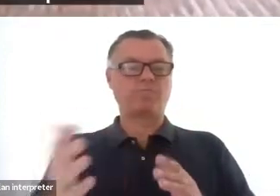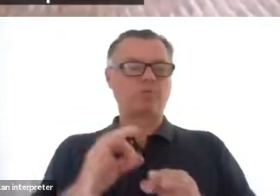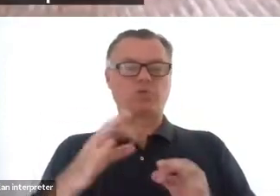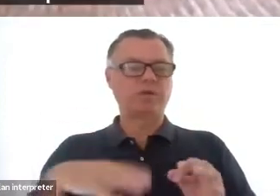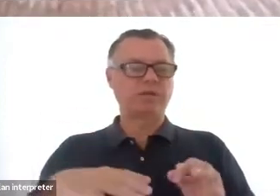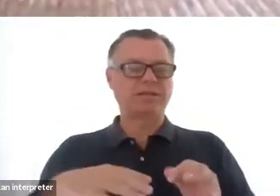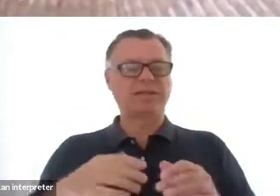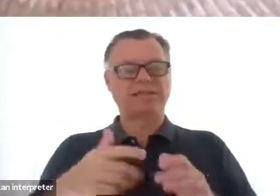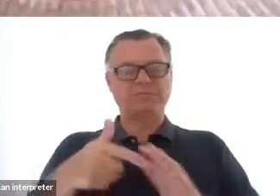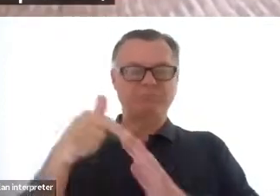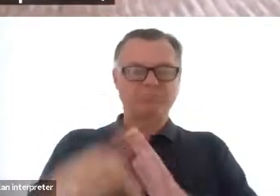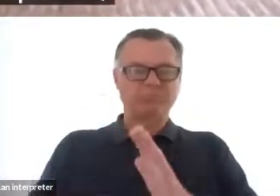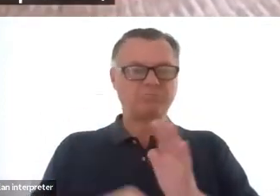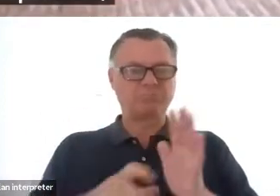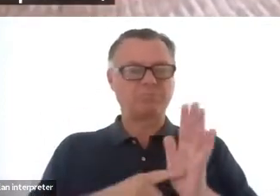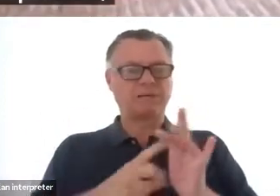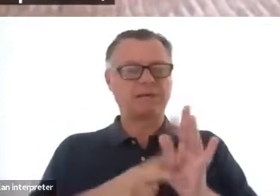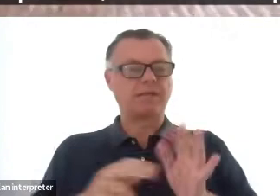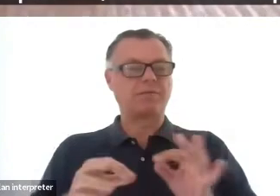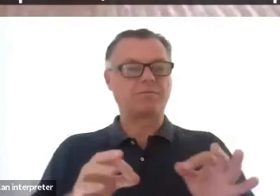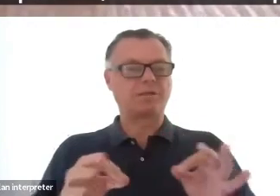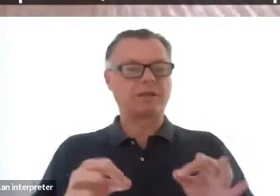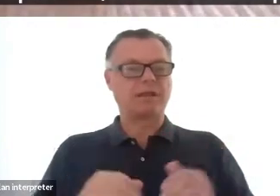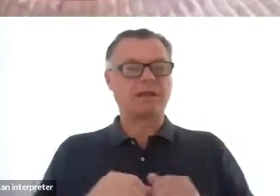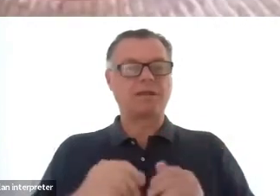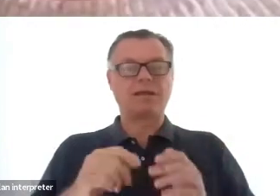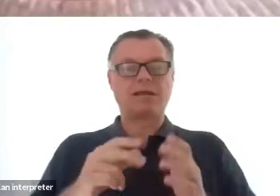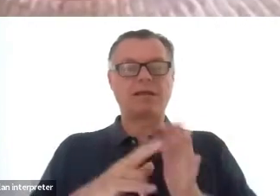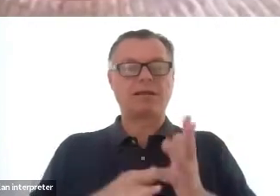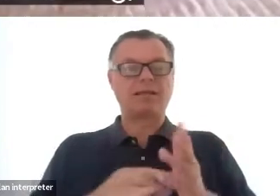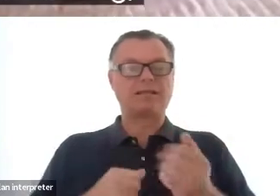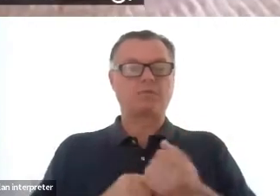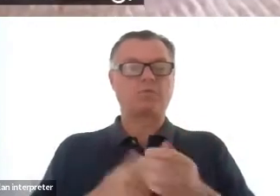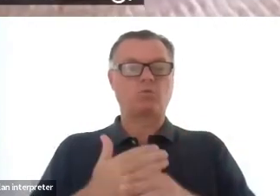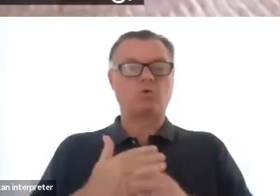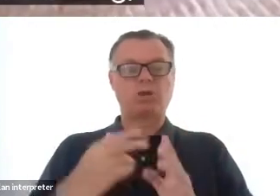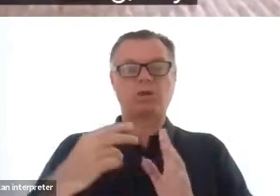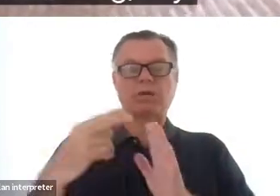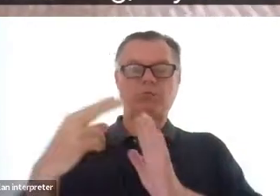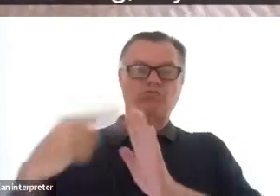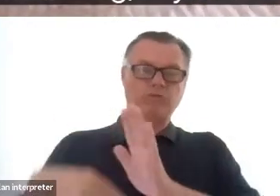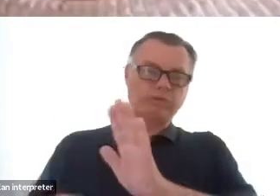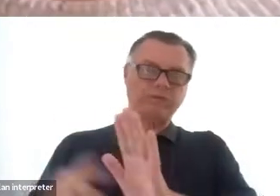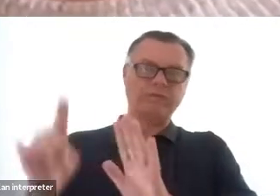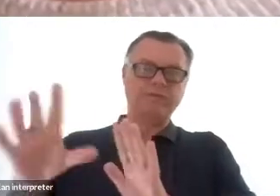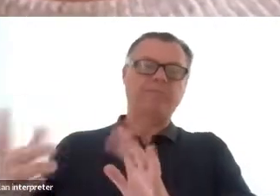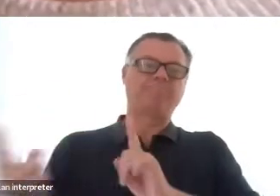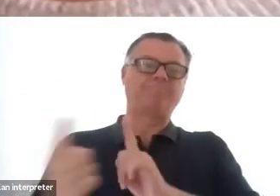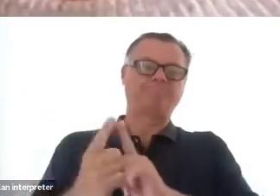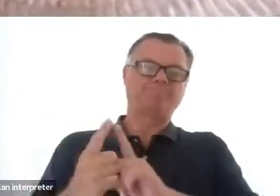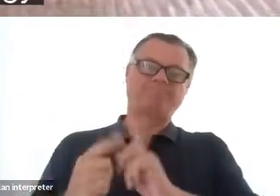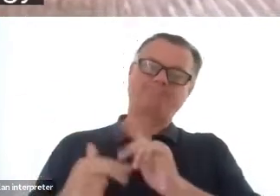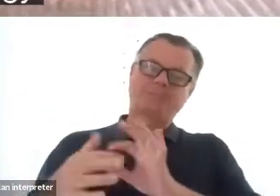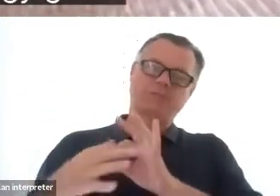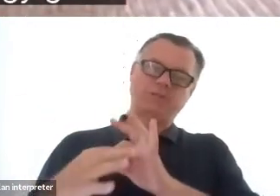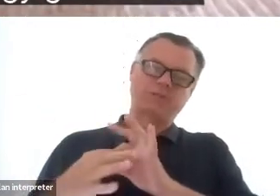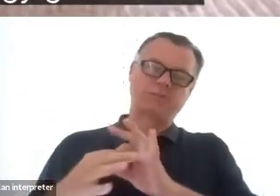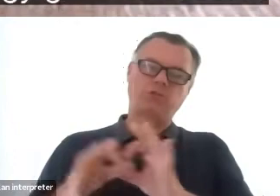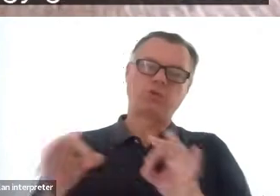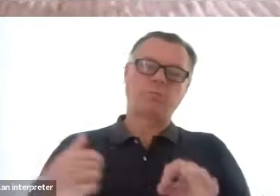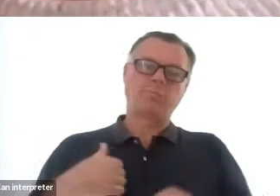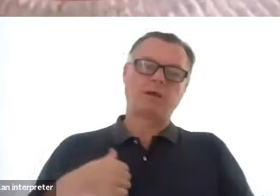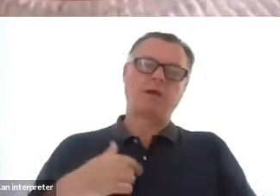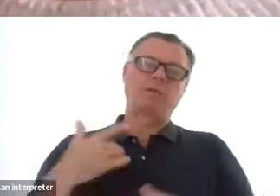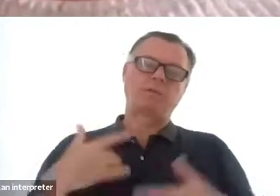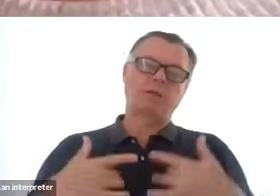required. Workers arrive prepared. Relationships build instead of restarting. My voice persists. The energy goes back